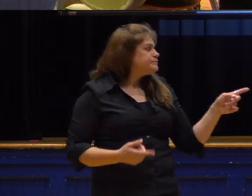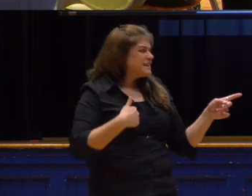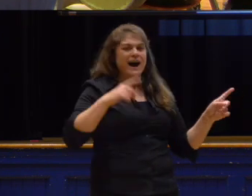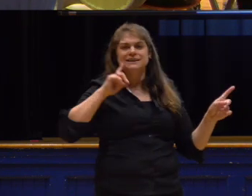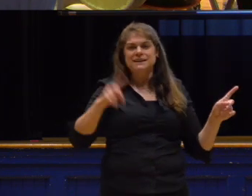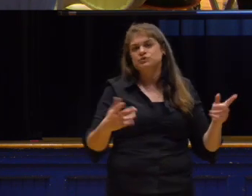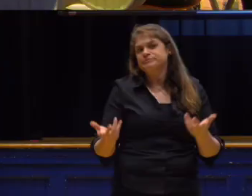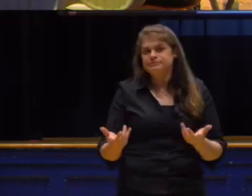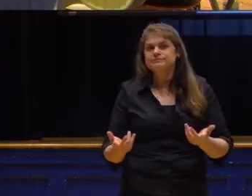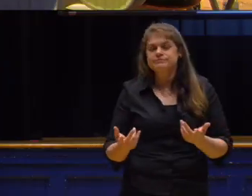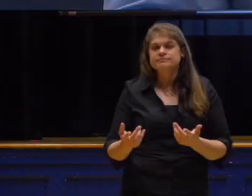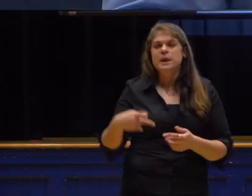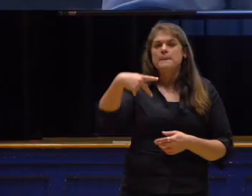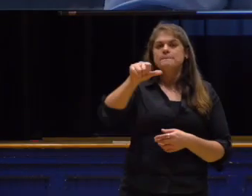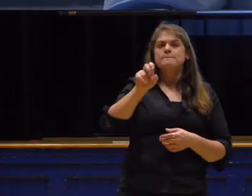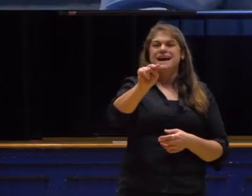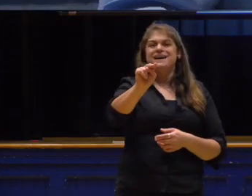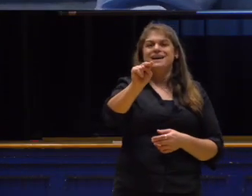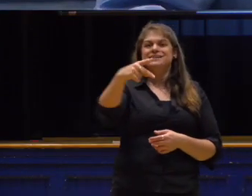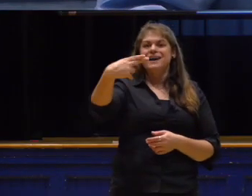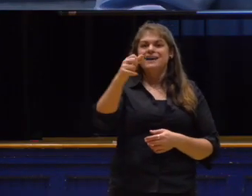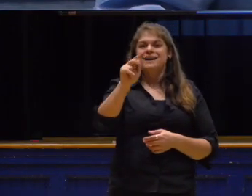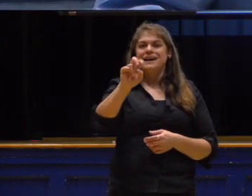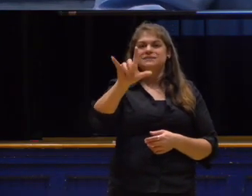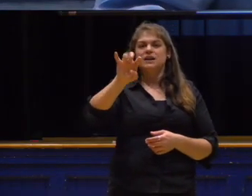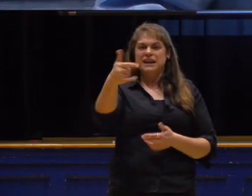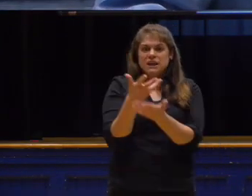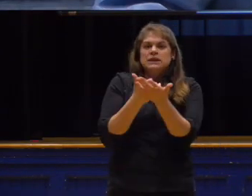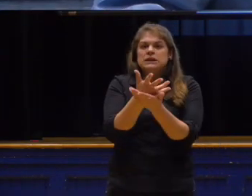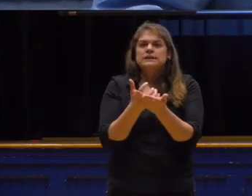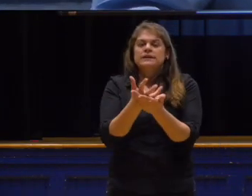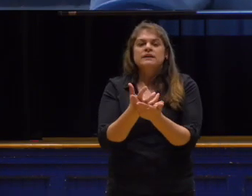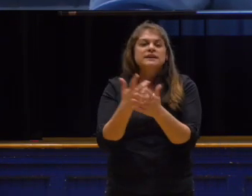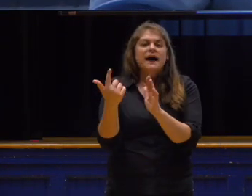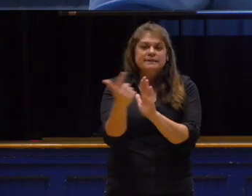I'll give the answer to that. Panhandling is legal.